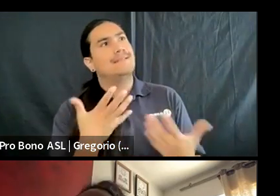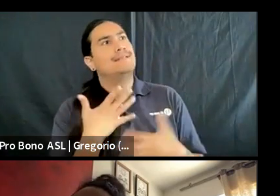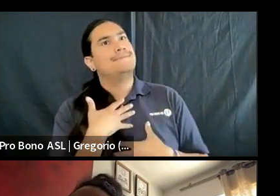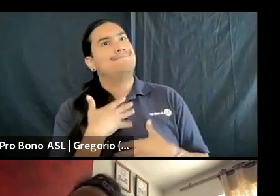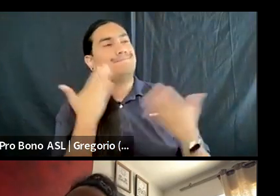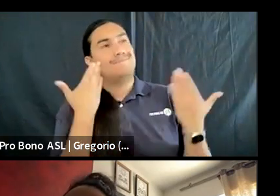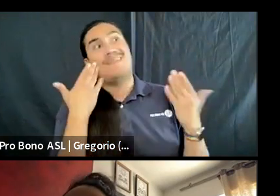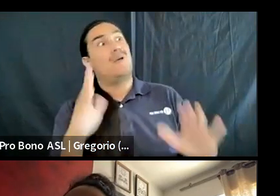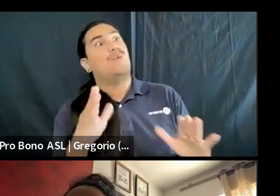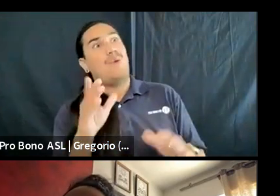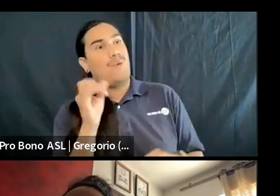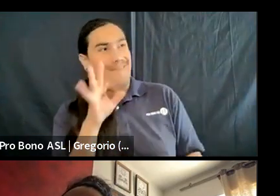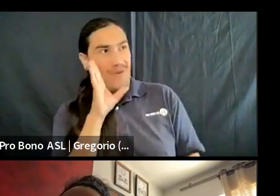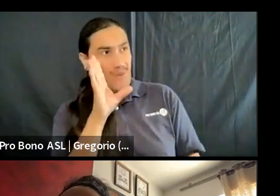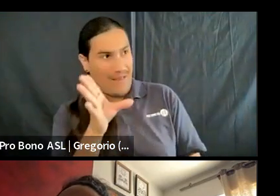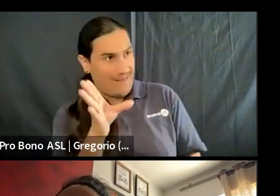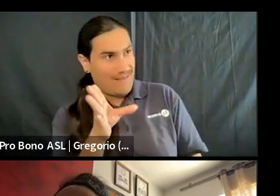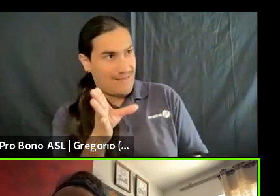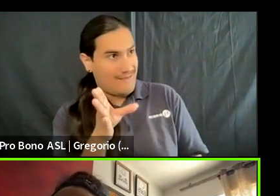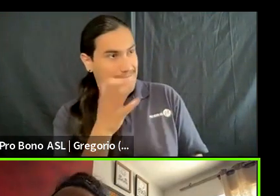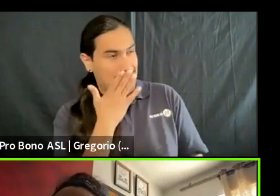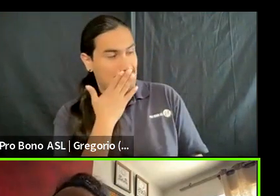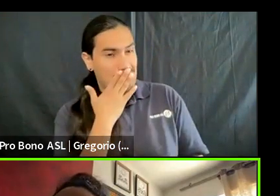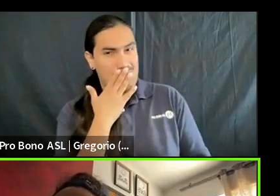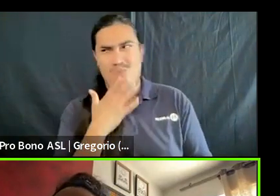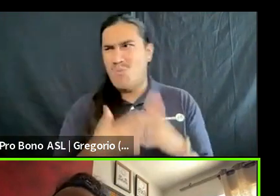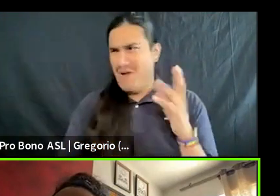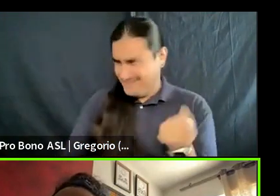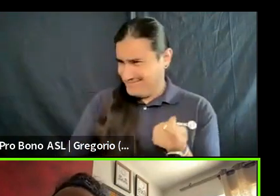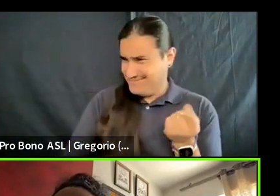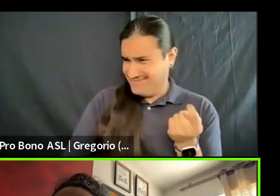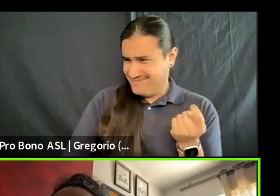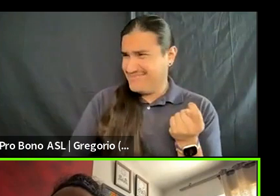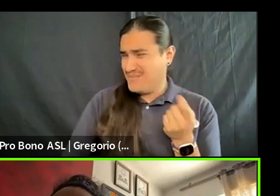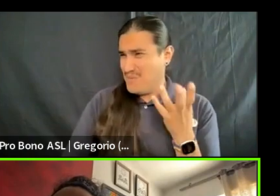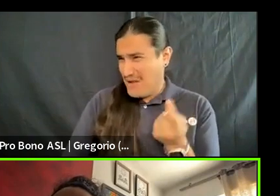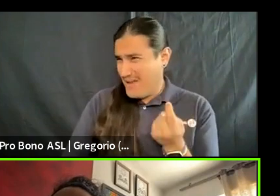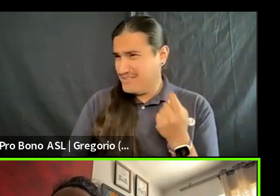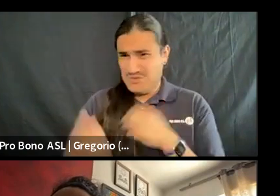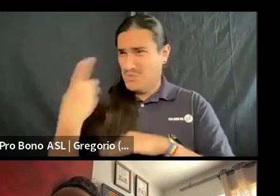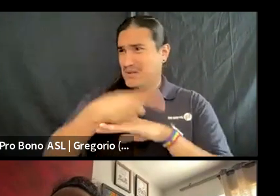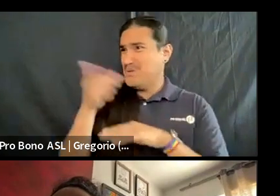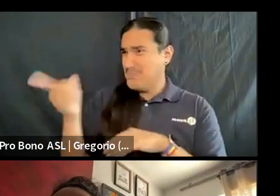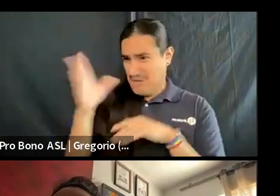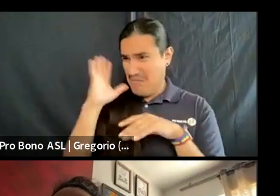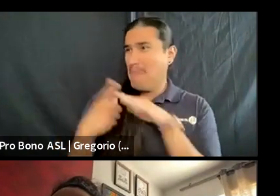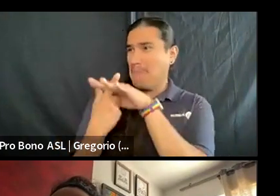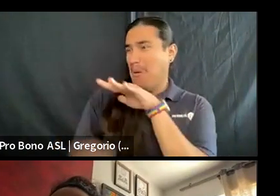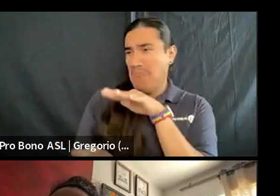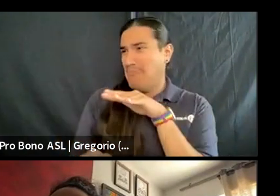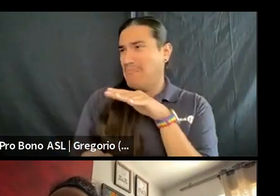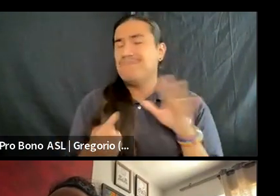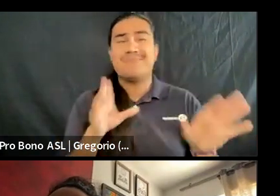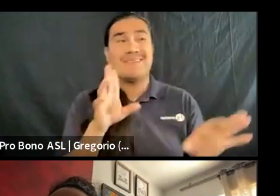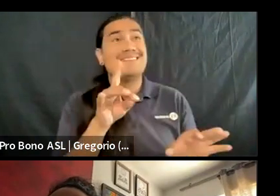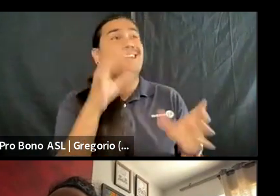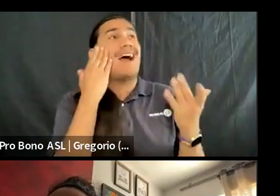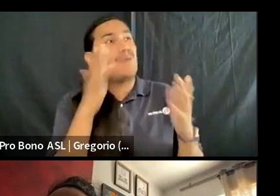I don't know if I will. What? So what, just one day you're just gonna, Cindy, I don't